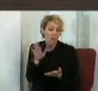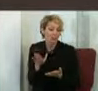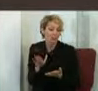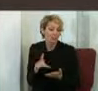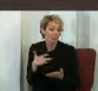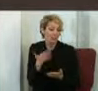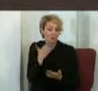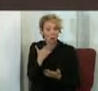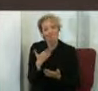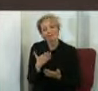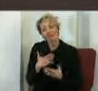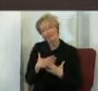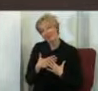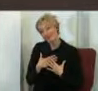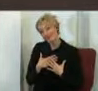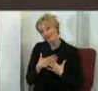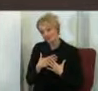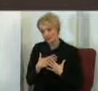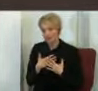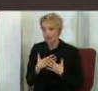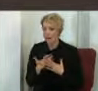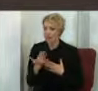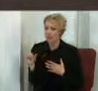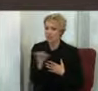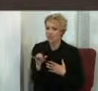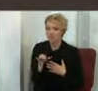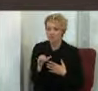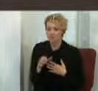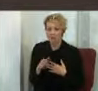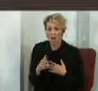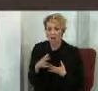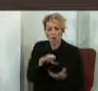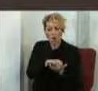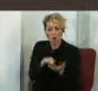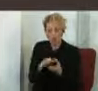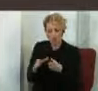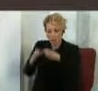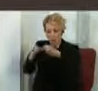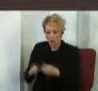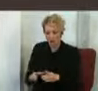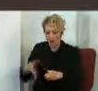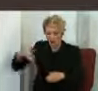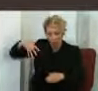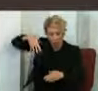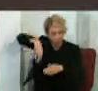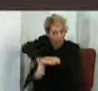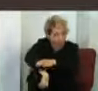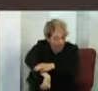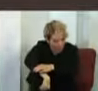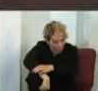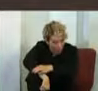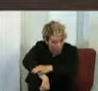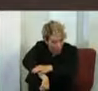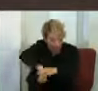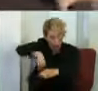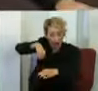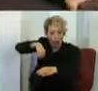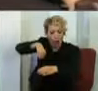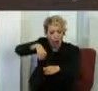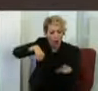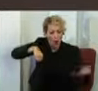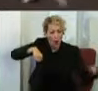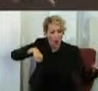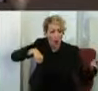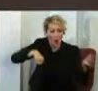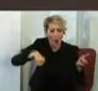it. It's almost like sticking our hand into the cookie jar as a reward and not thinking that we needed to do some hard